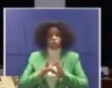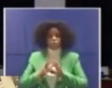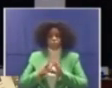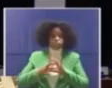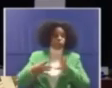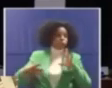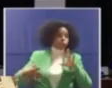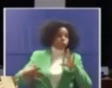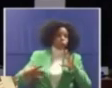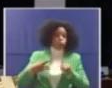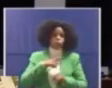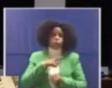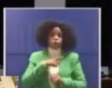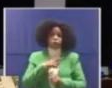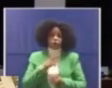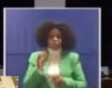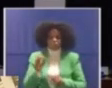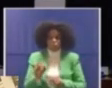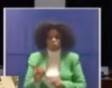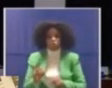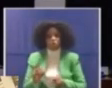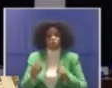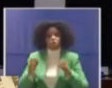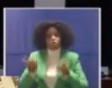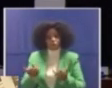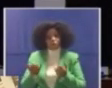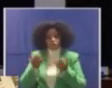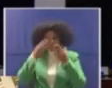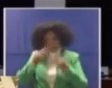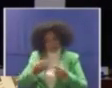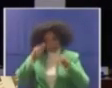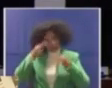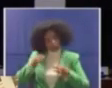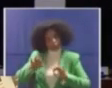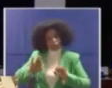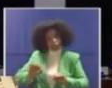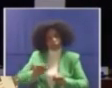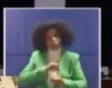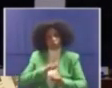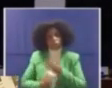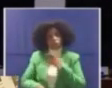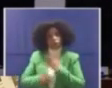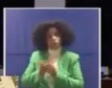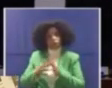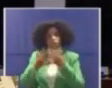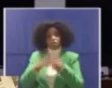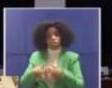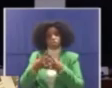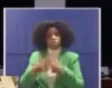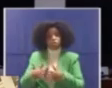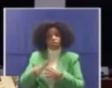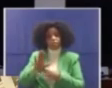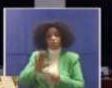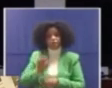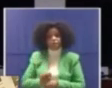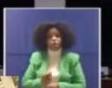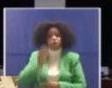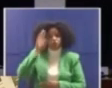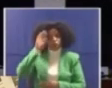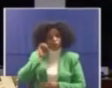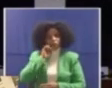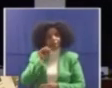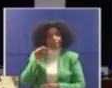resolution of the conflict in the Republic of South Sudan, which led to a brief pause in